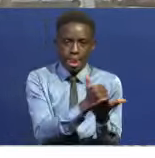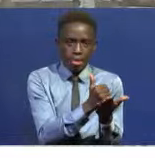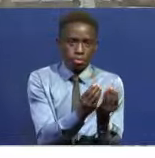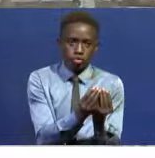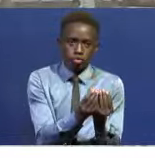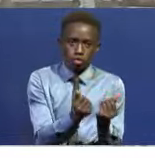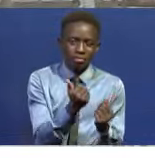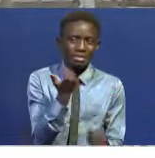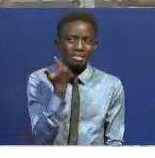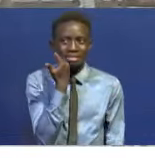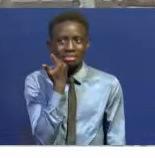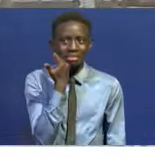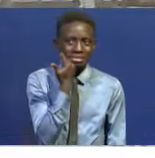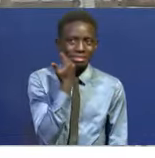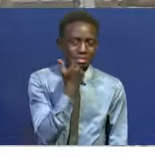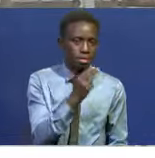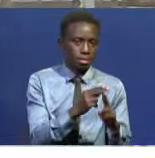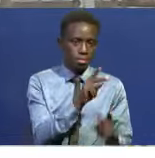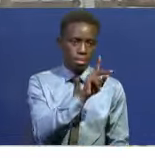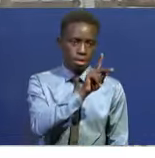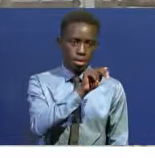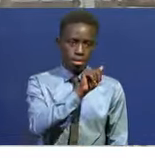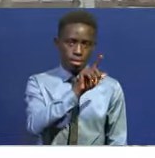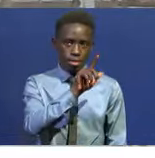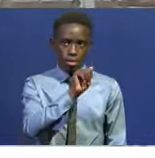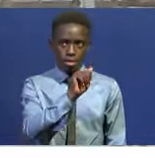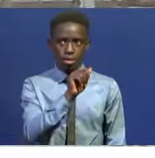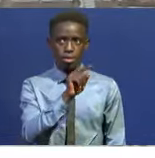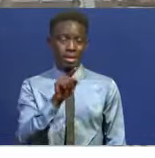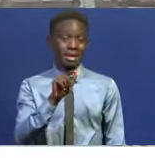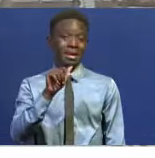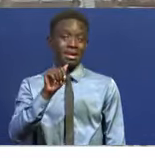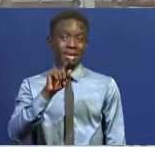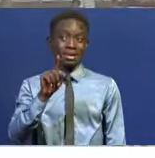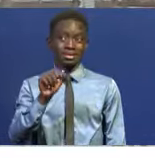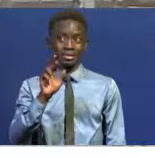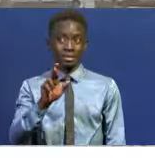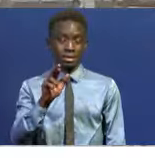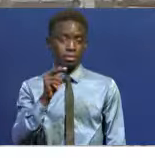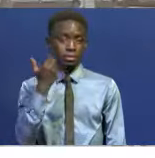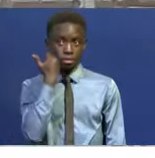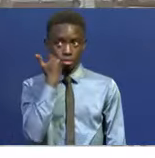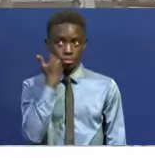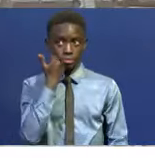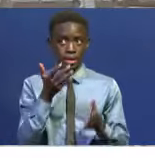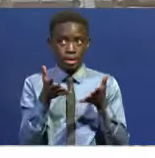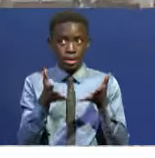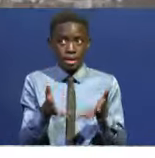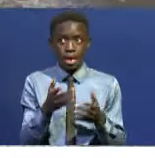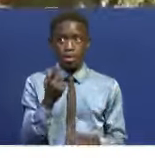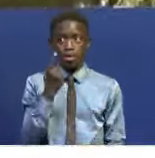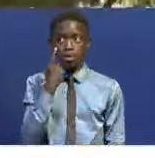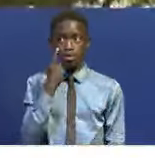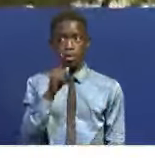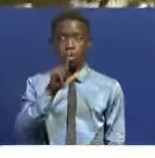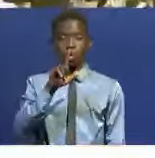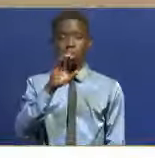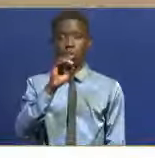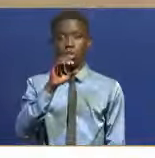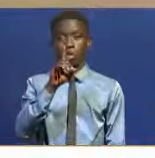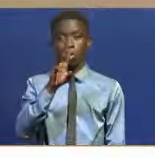Kala-azar disease, which has become prevalent in the region. Led by Director of Health Services at Lodwar Referral Hospital, Dr.